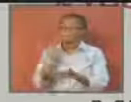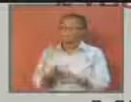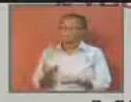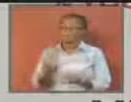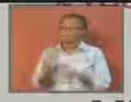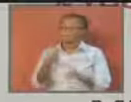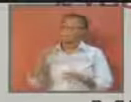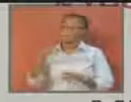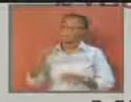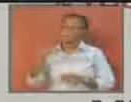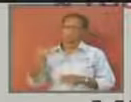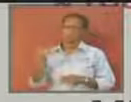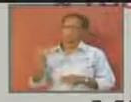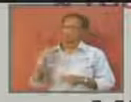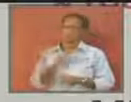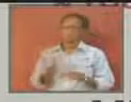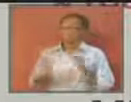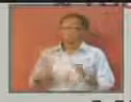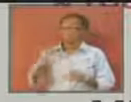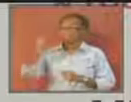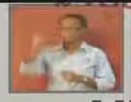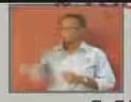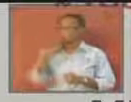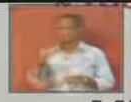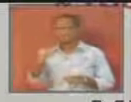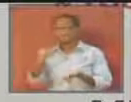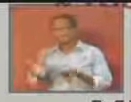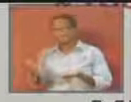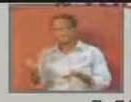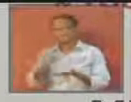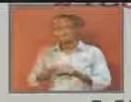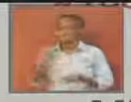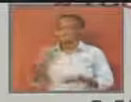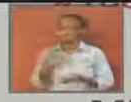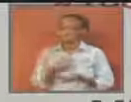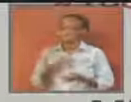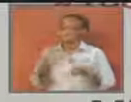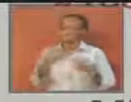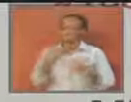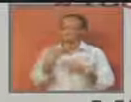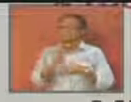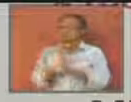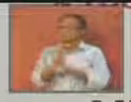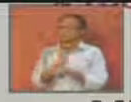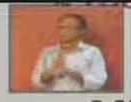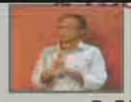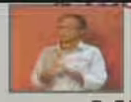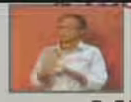clinicians using antibiotics in a clinical setting is determined by what they think is the best for any